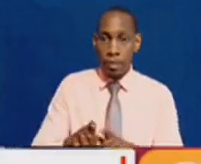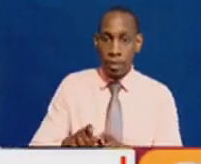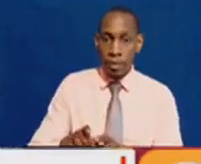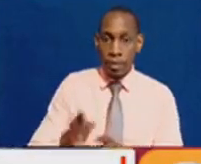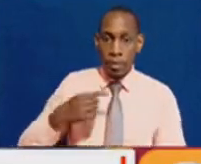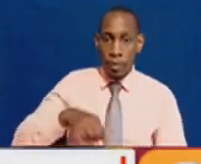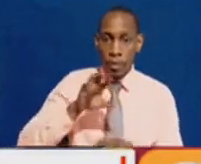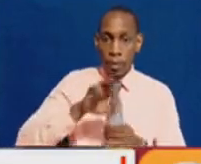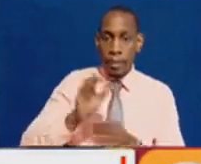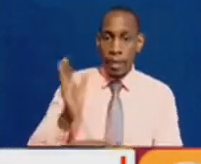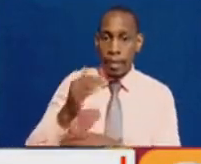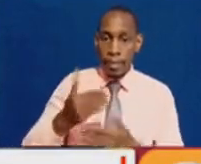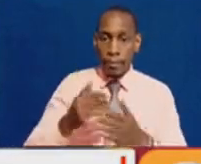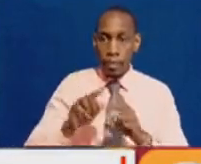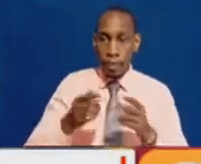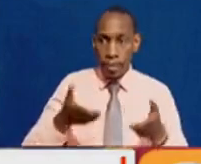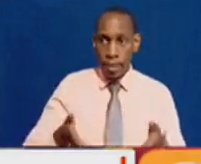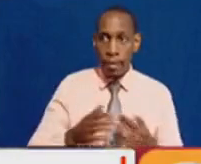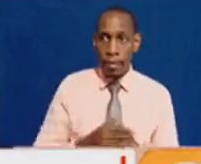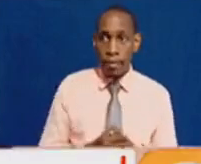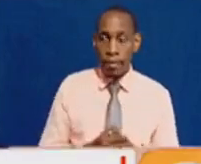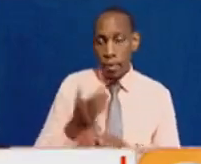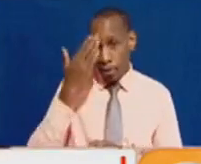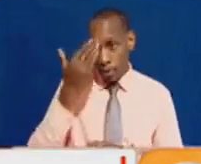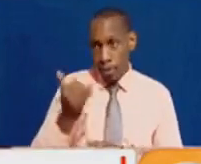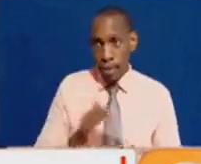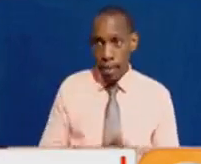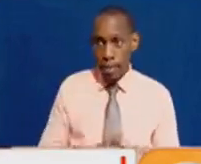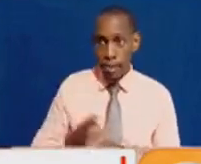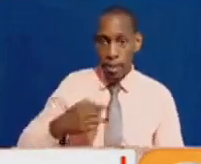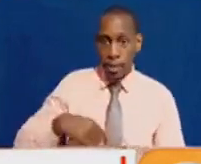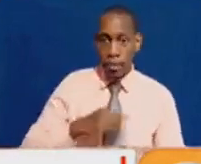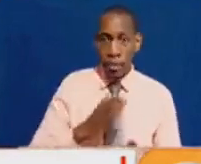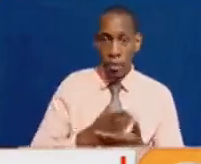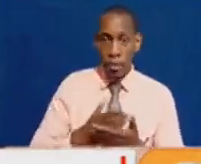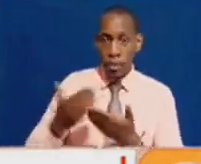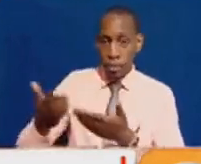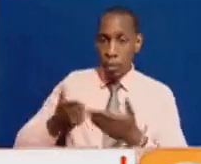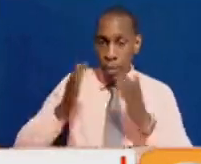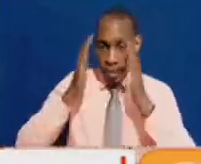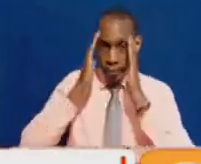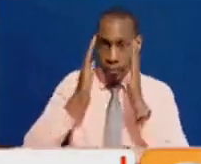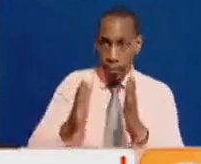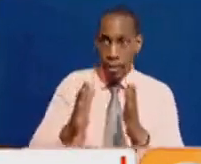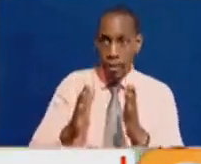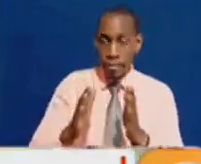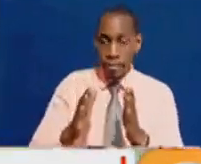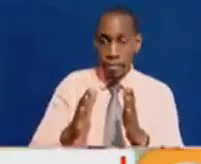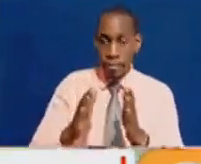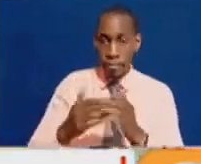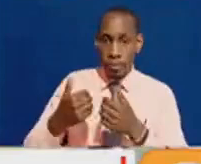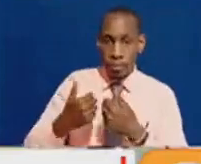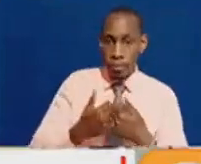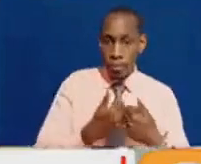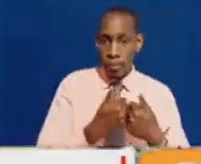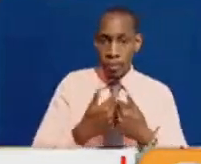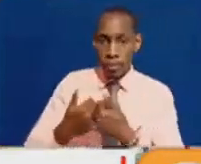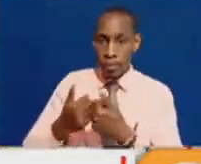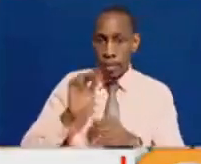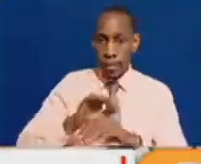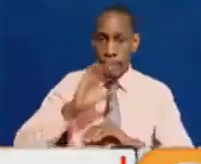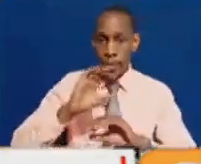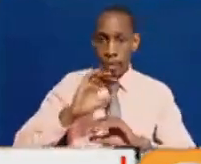trees before we started here, because we are also drawing attention to the challenge facing the